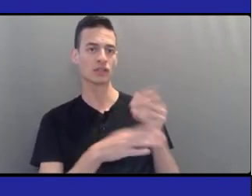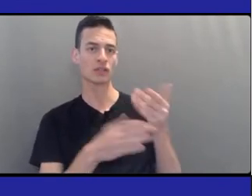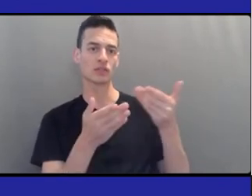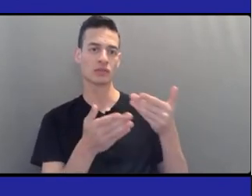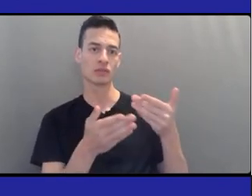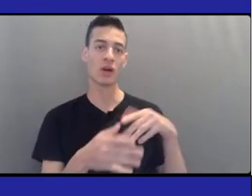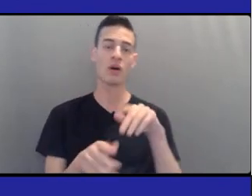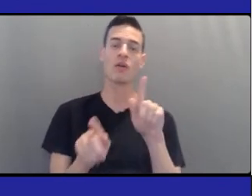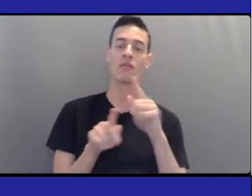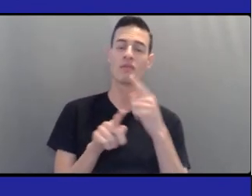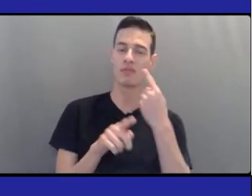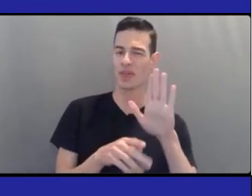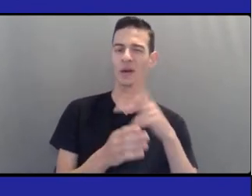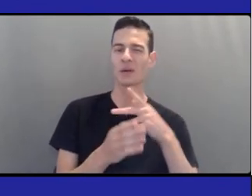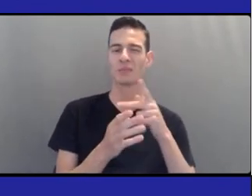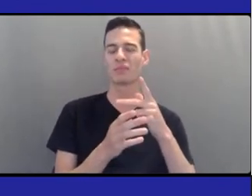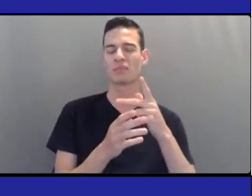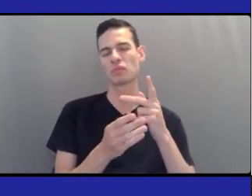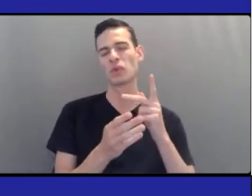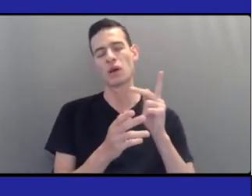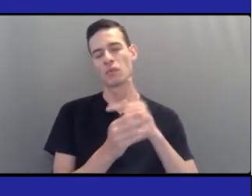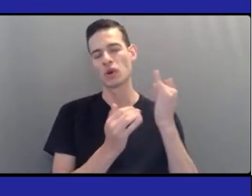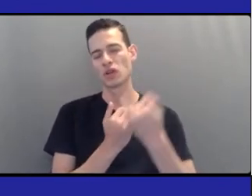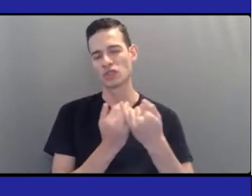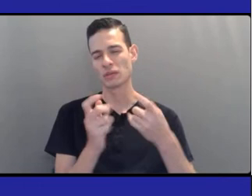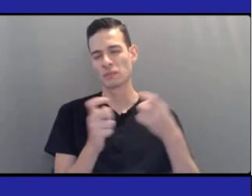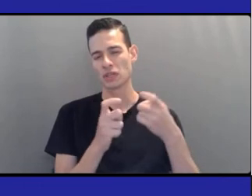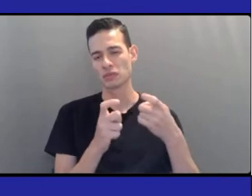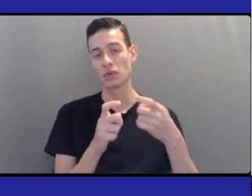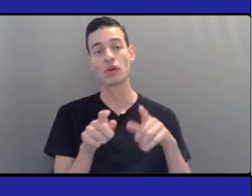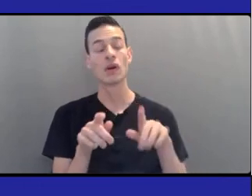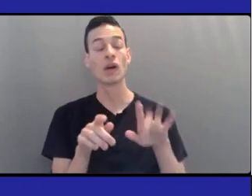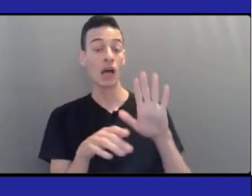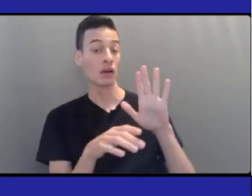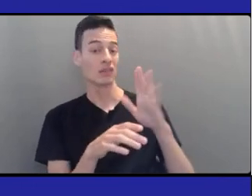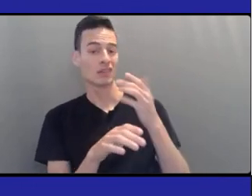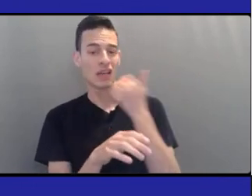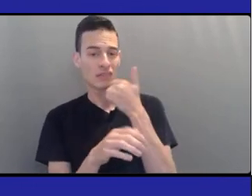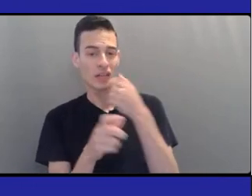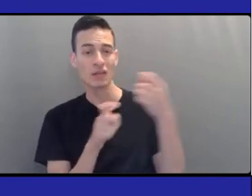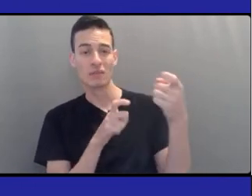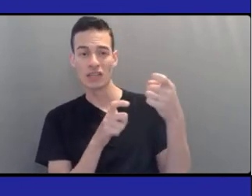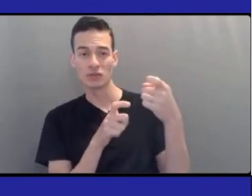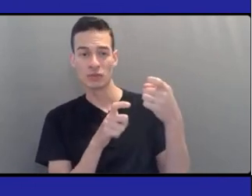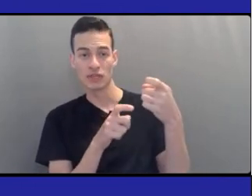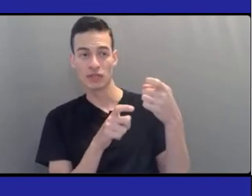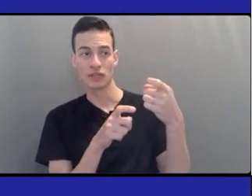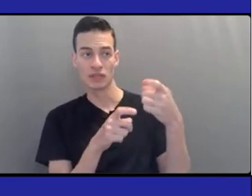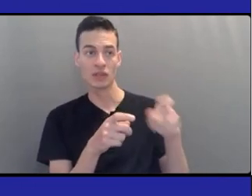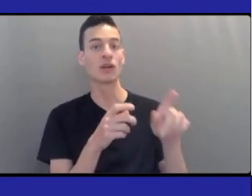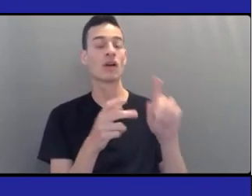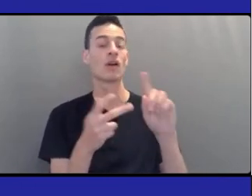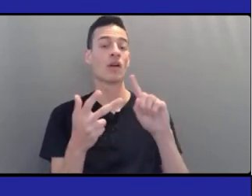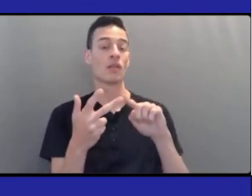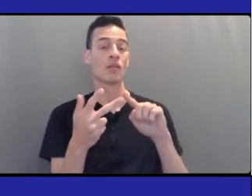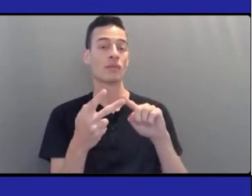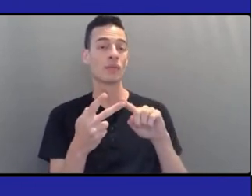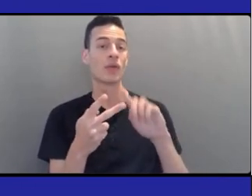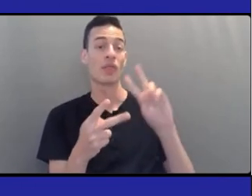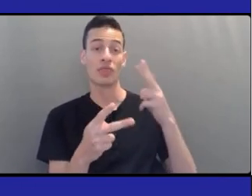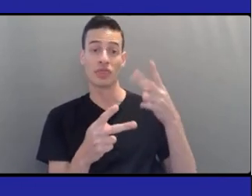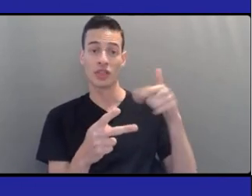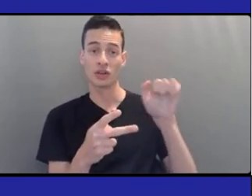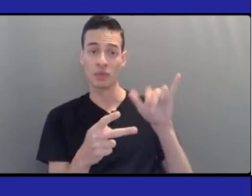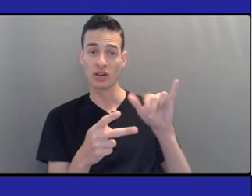services. Includes overseeing the opening and daily operation of the sites, management of third-party vendors, report of project activities,